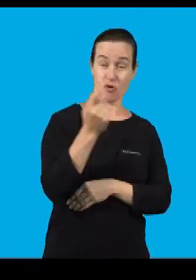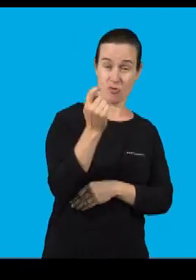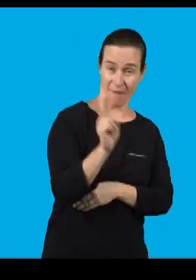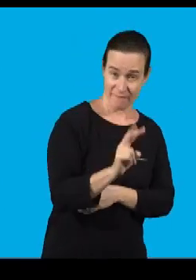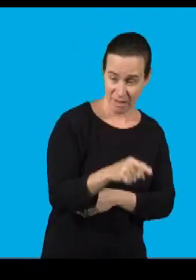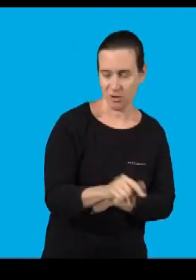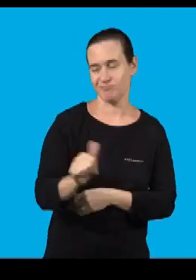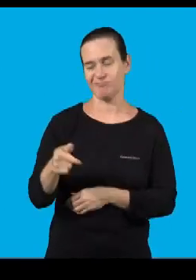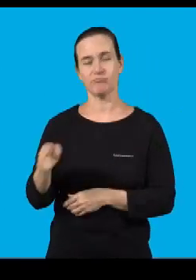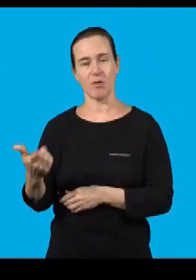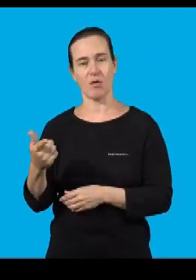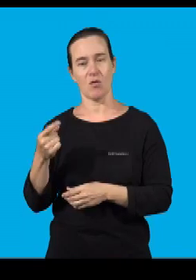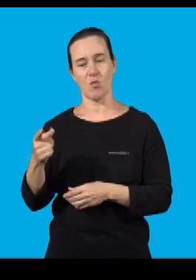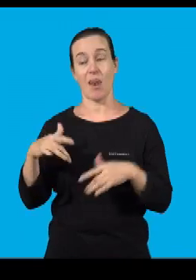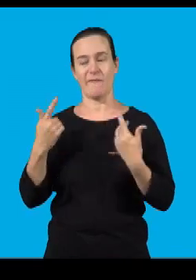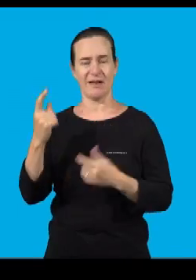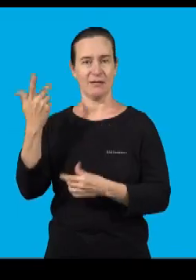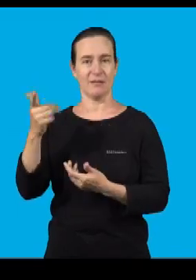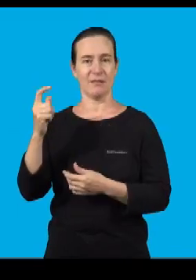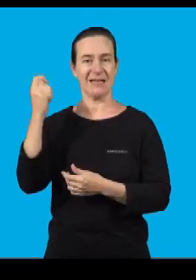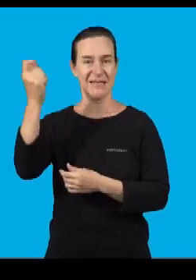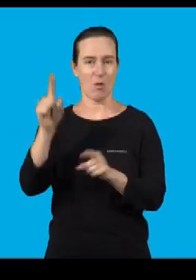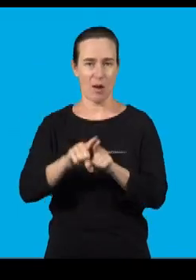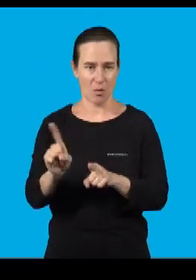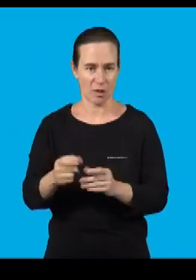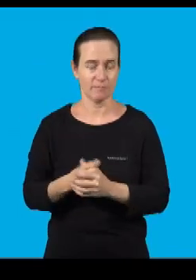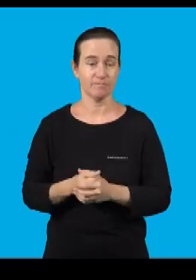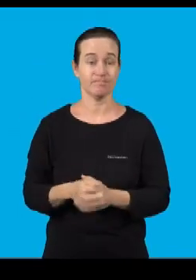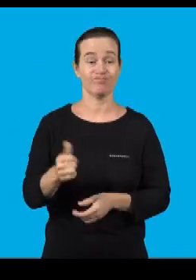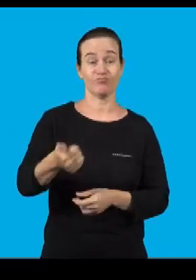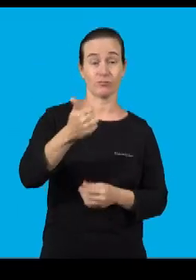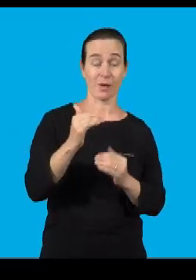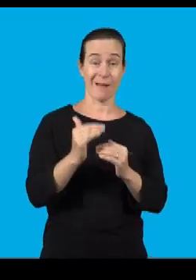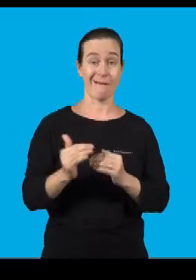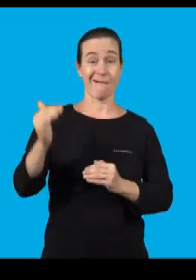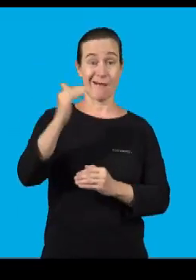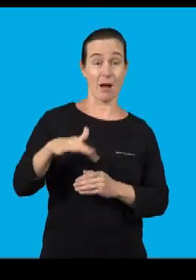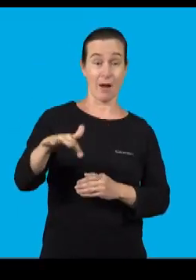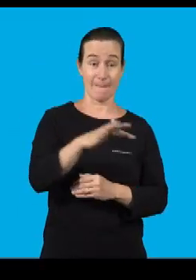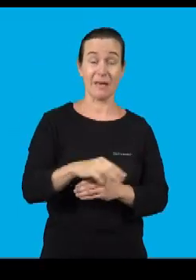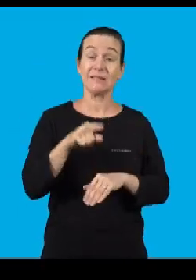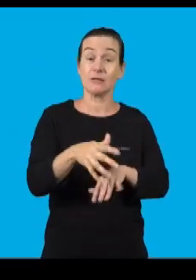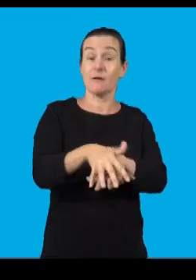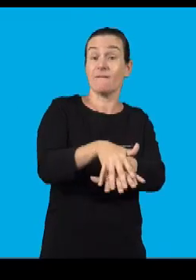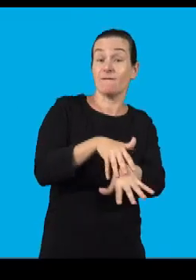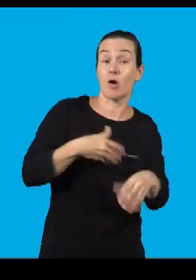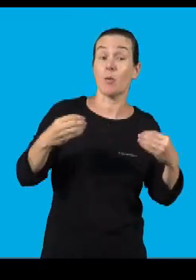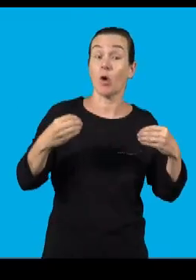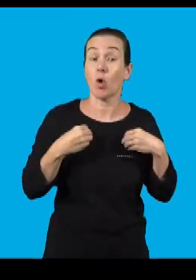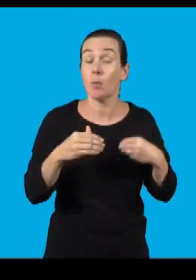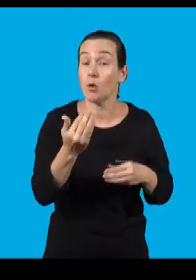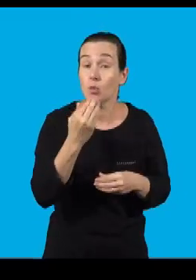village as opposed to urban life. Then High Place. This is a farm owned by James Jarvis,